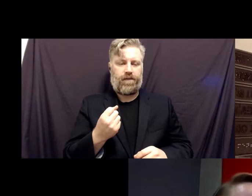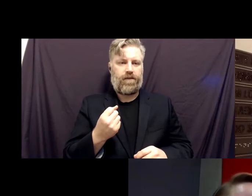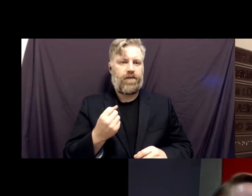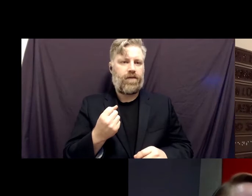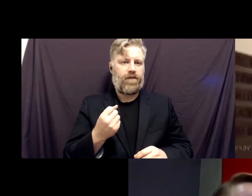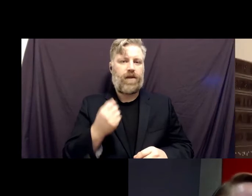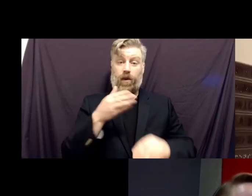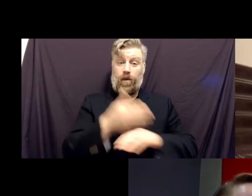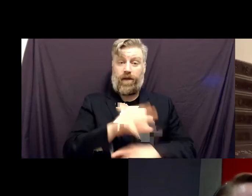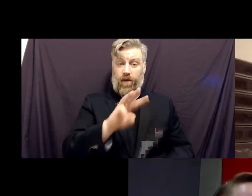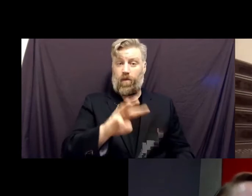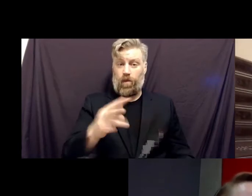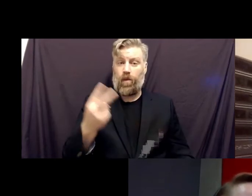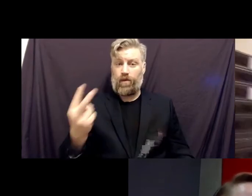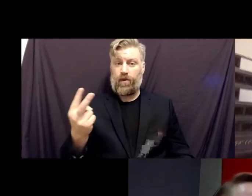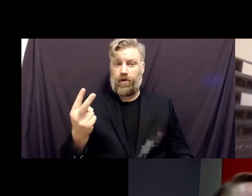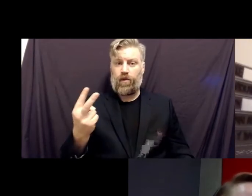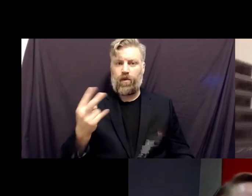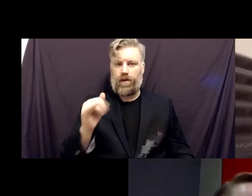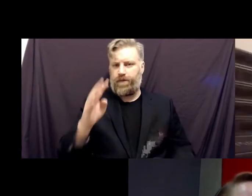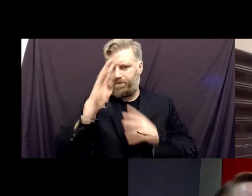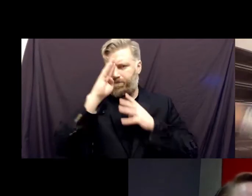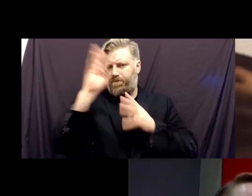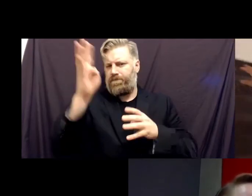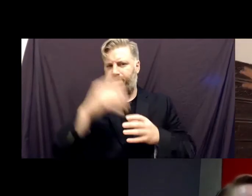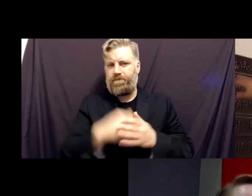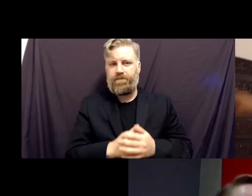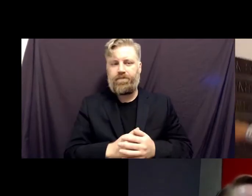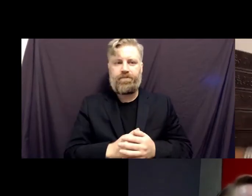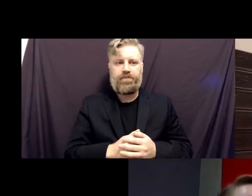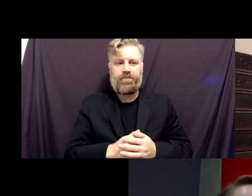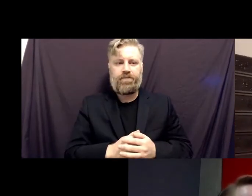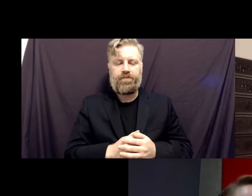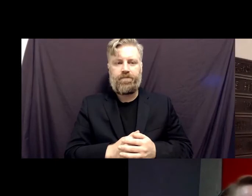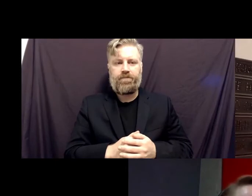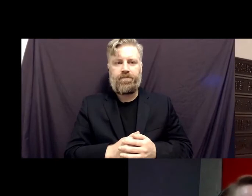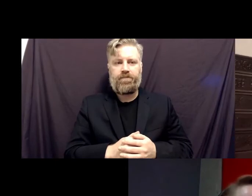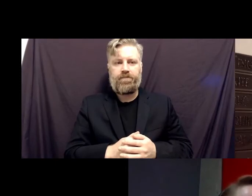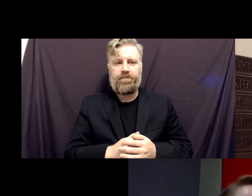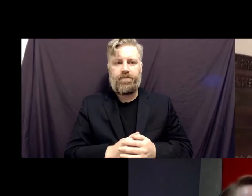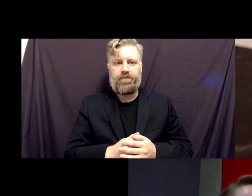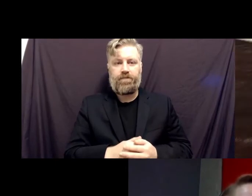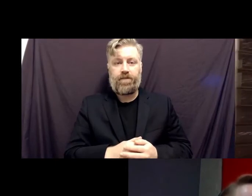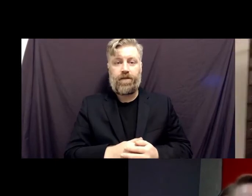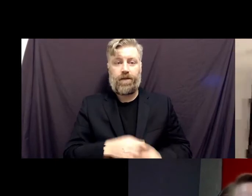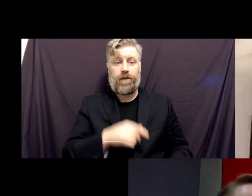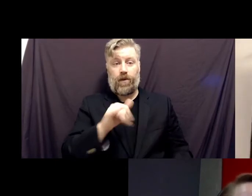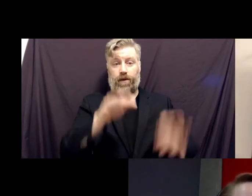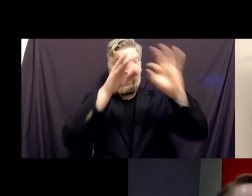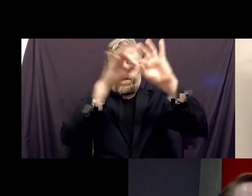after World War II. And this is in all European languages,